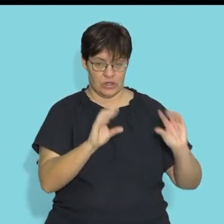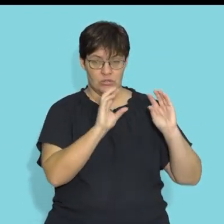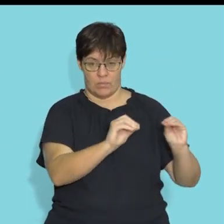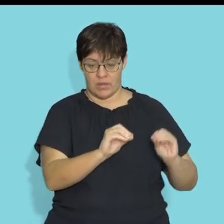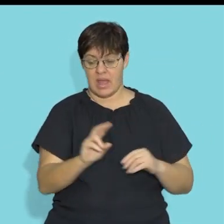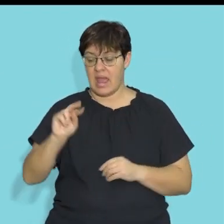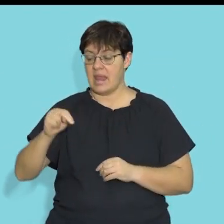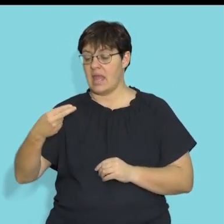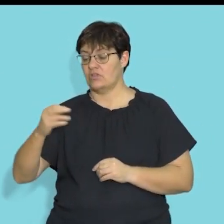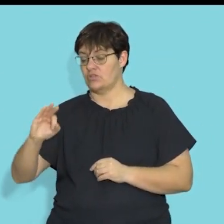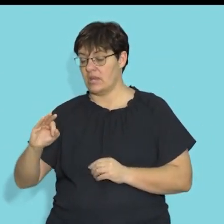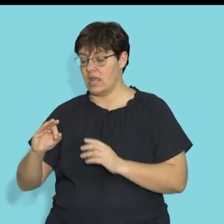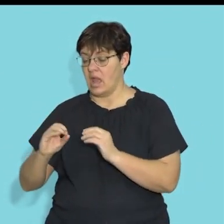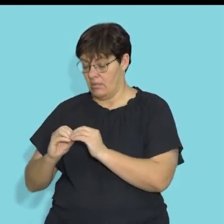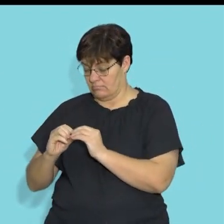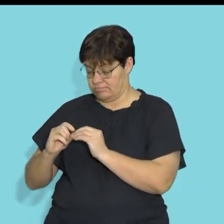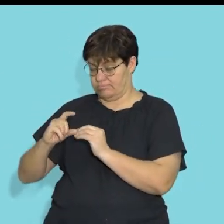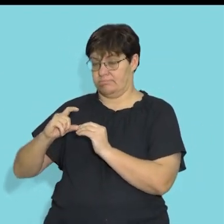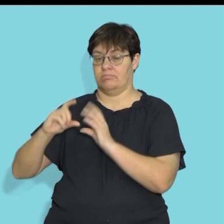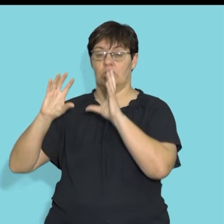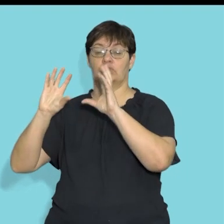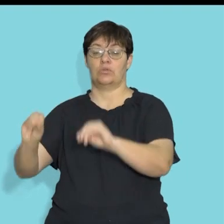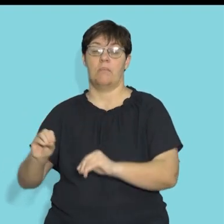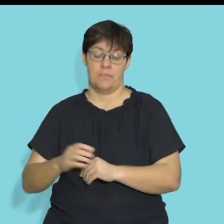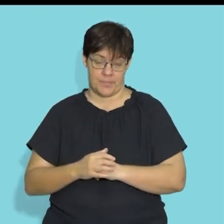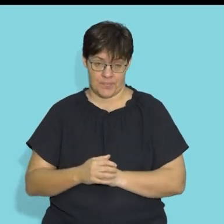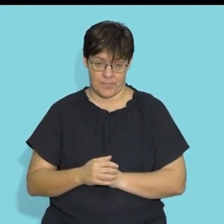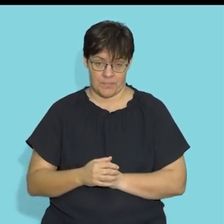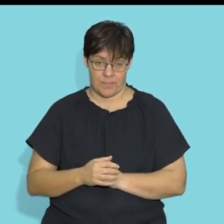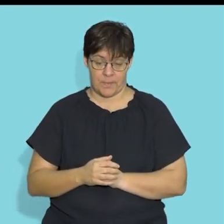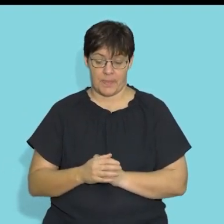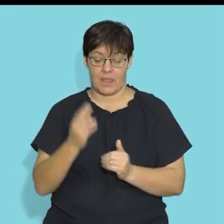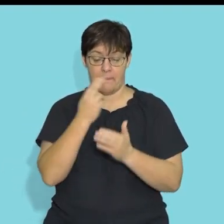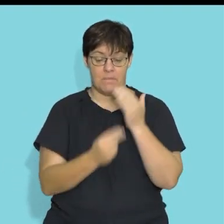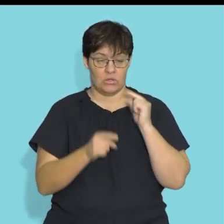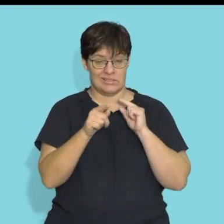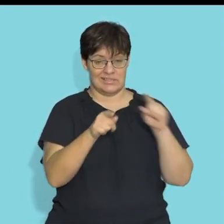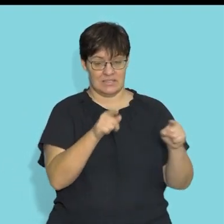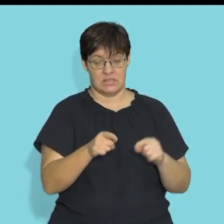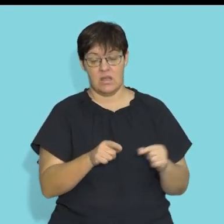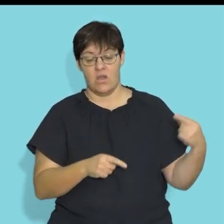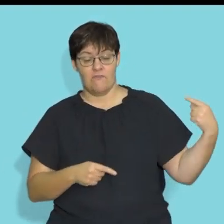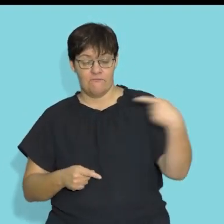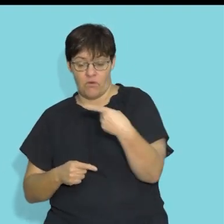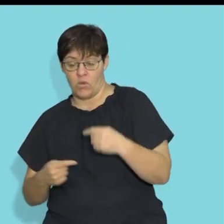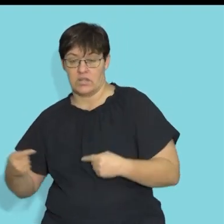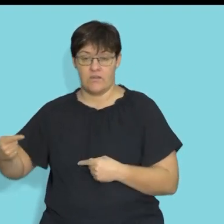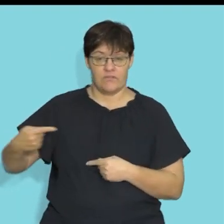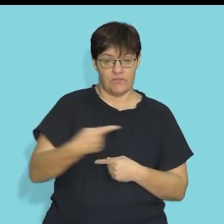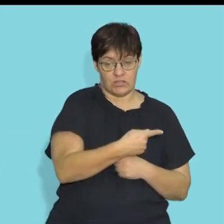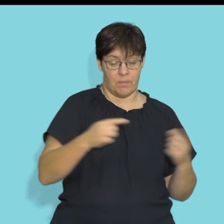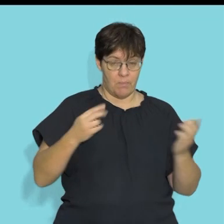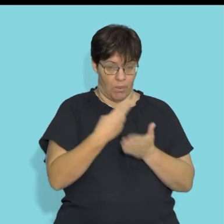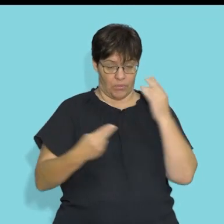ammonia stops increasing. So what happened here is for both the forward and the reverse reaction,